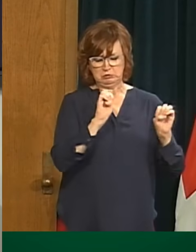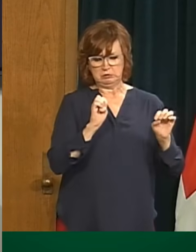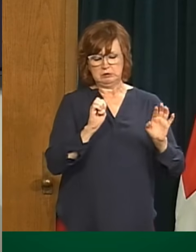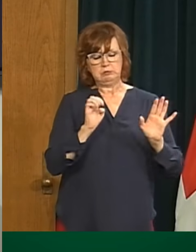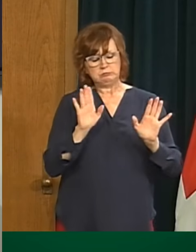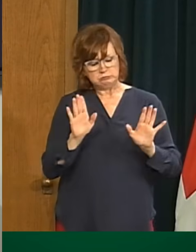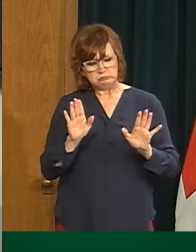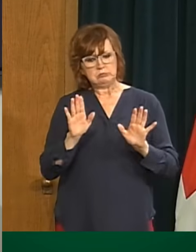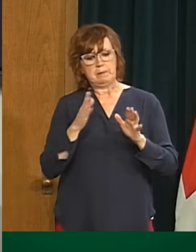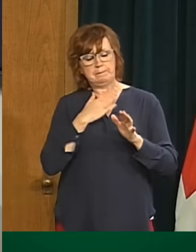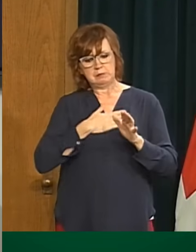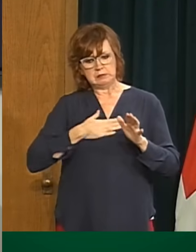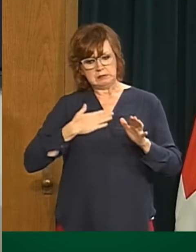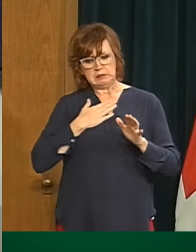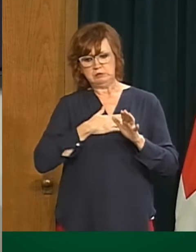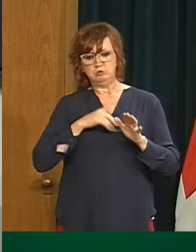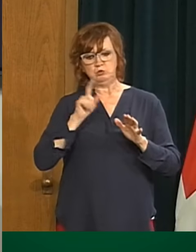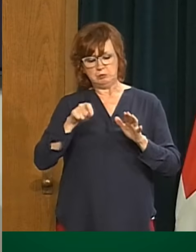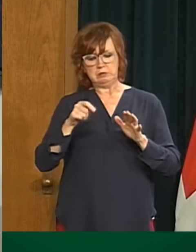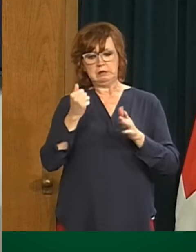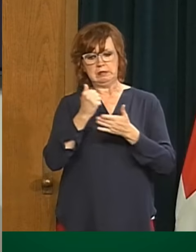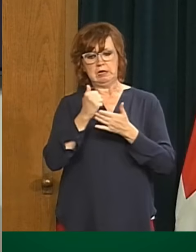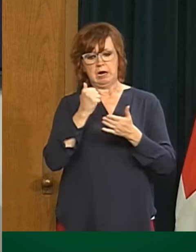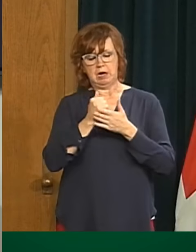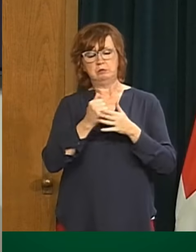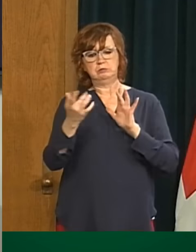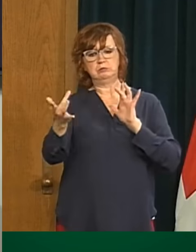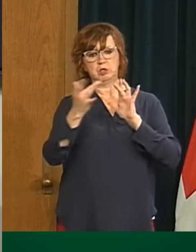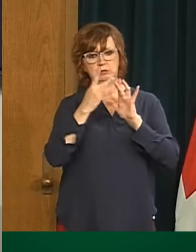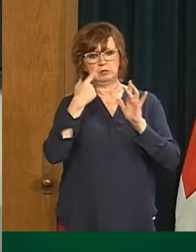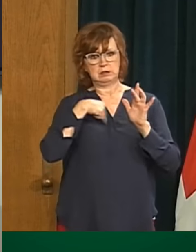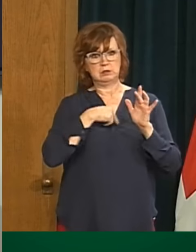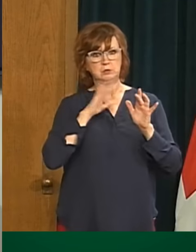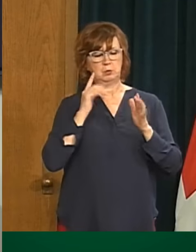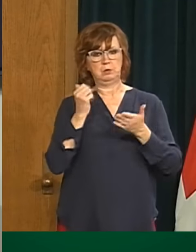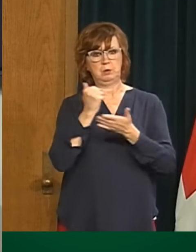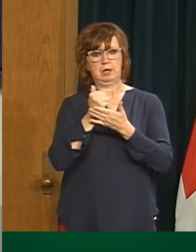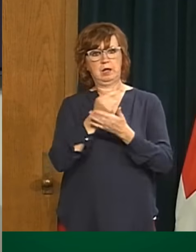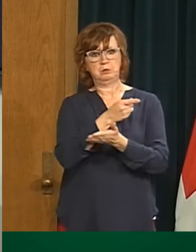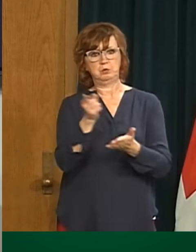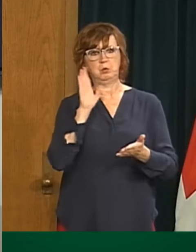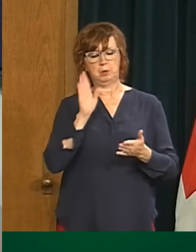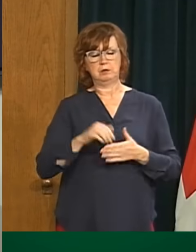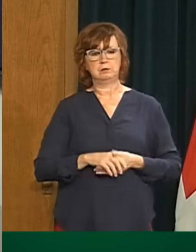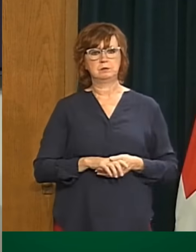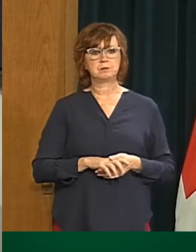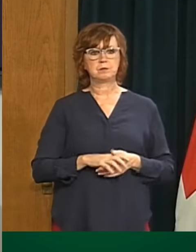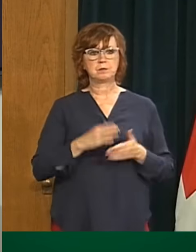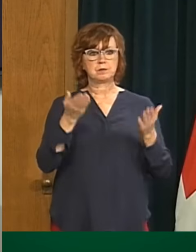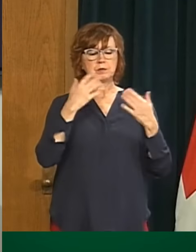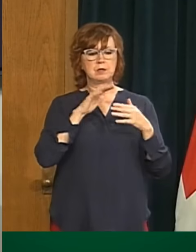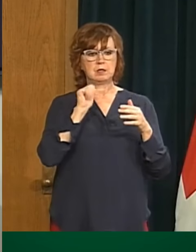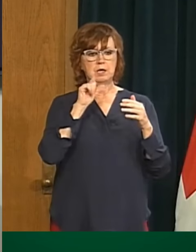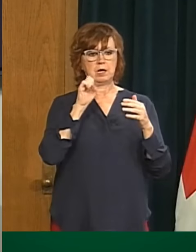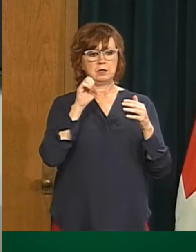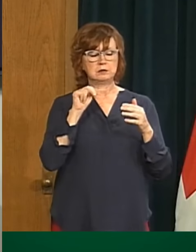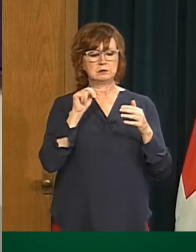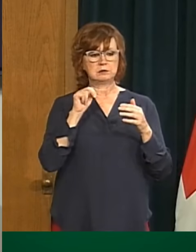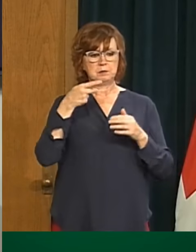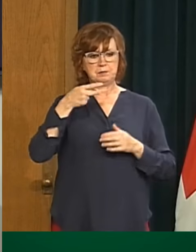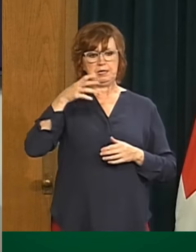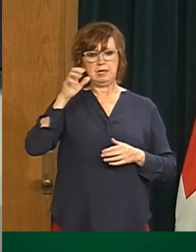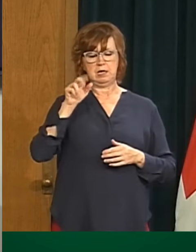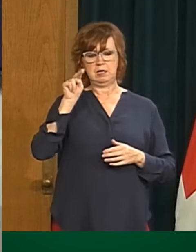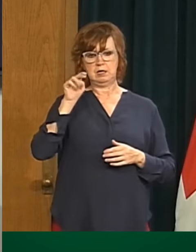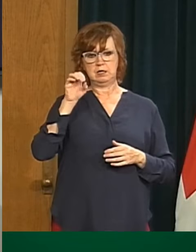and we are here for you. We'll take our next question from the phone line, operator. We have Allison Sandstrom with PA